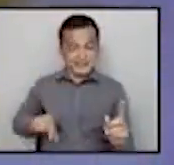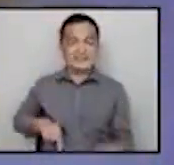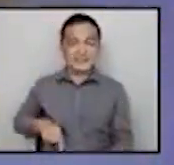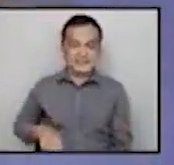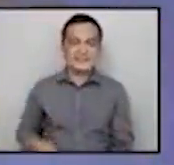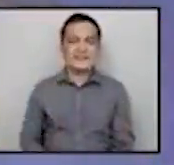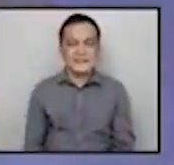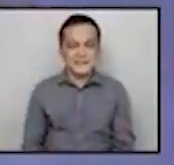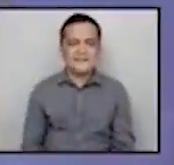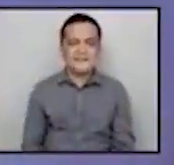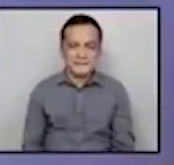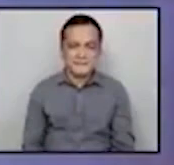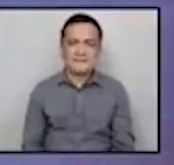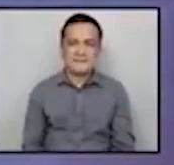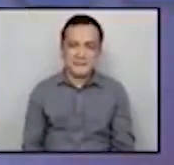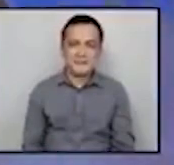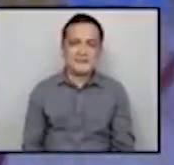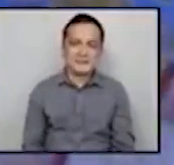queen.